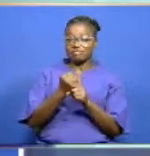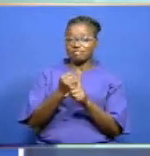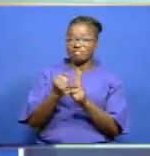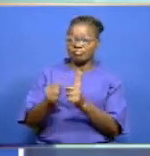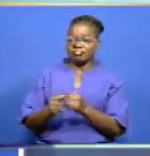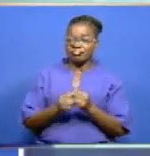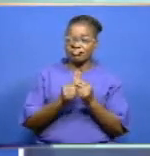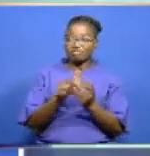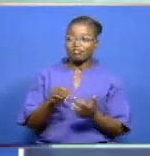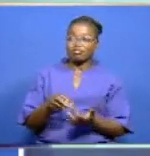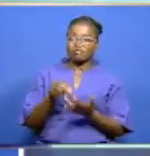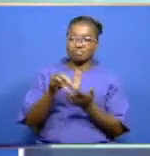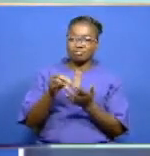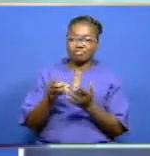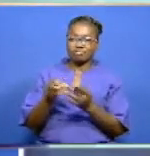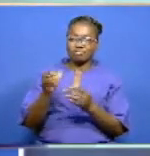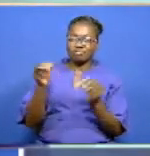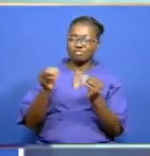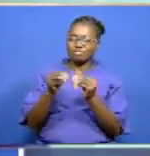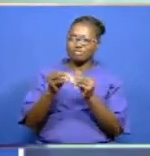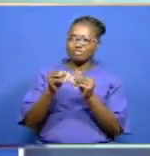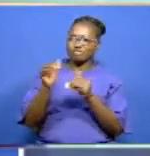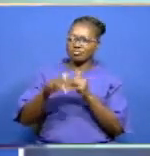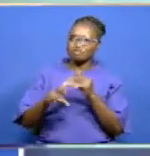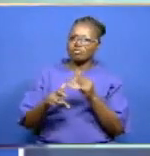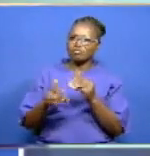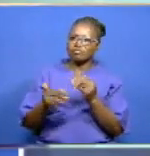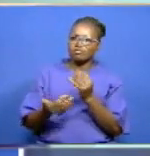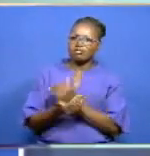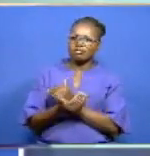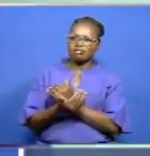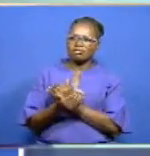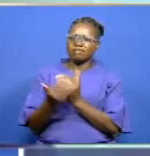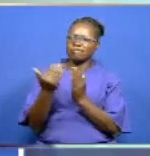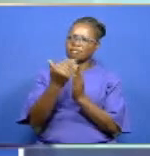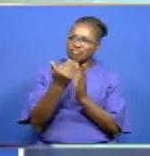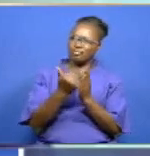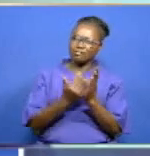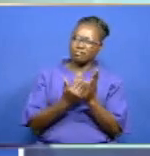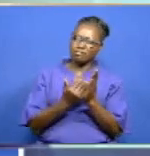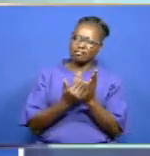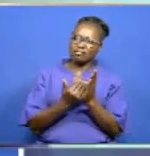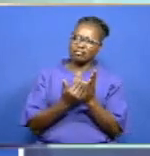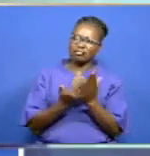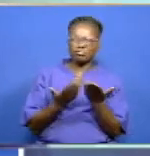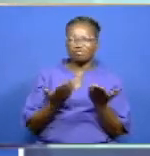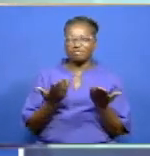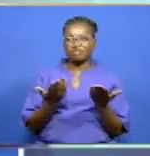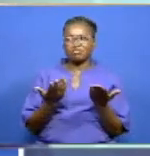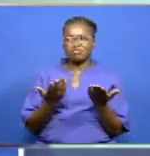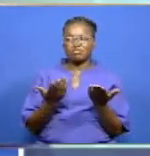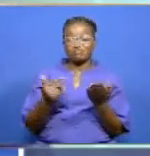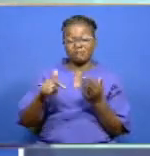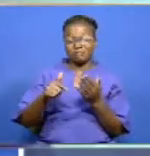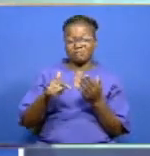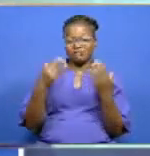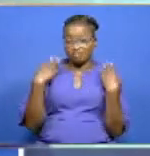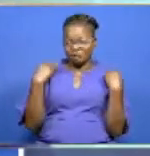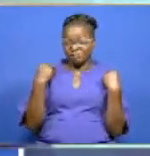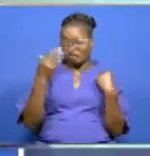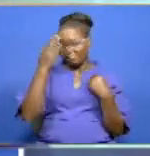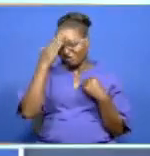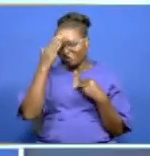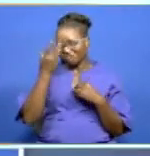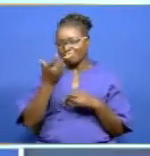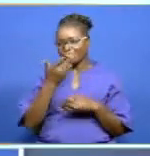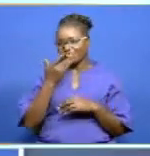meeting early mornings during the news check programme. He was like, ah, today's spot, Monday's spot was